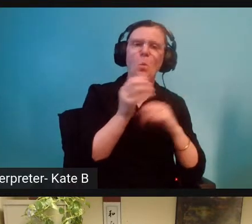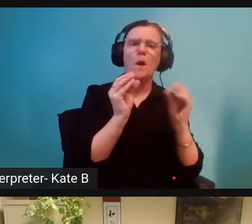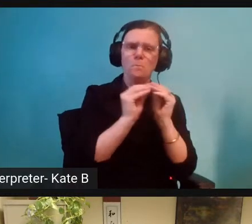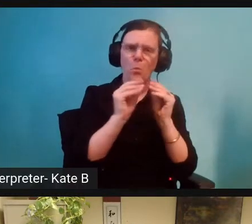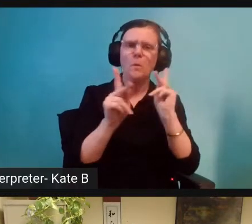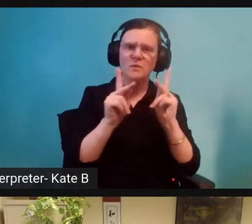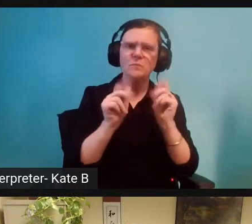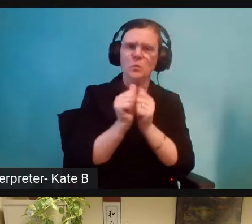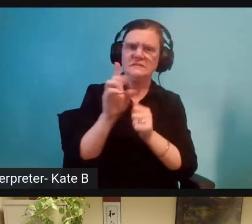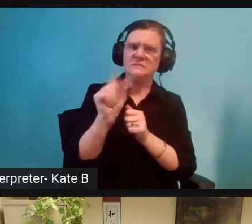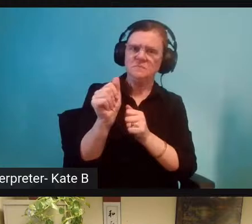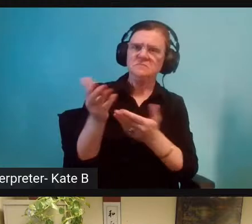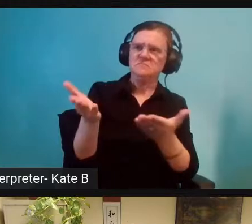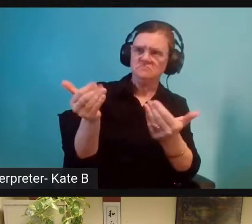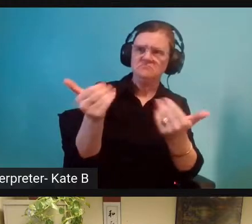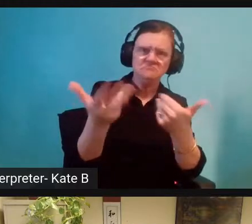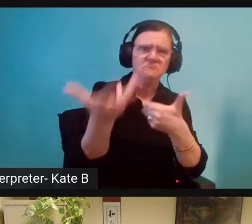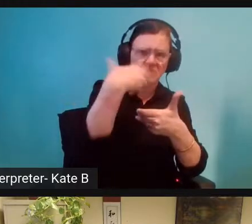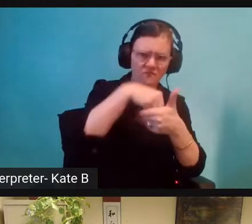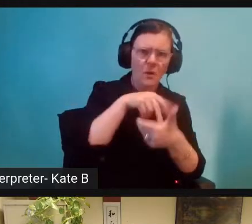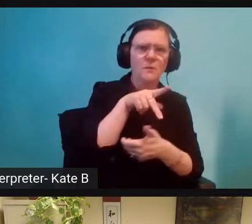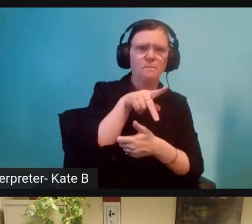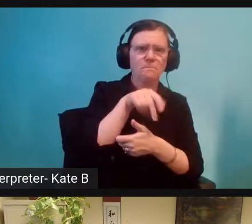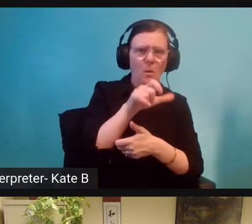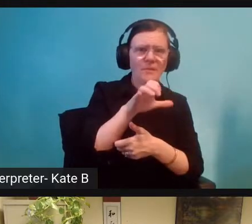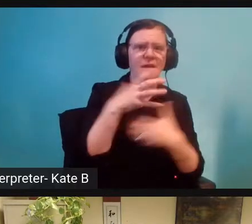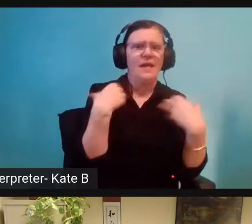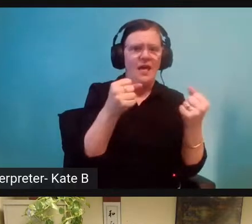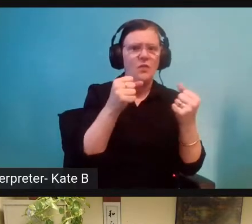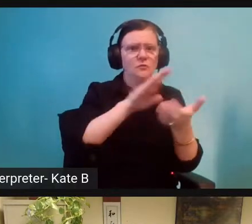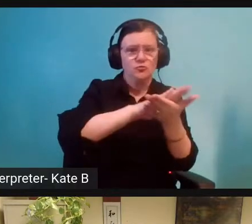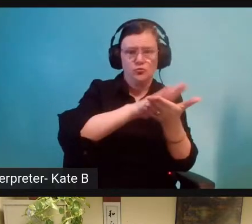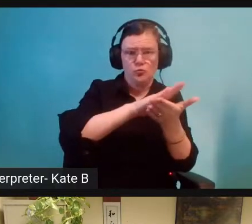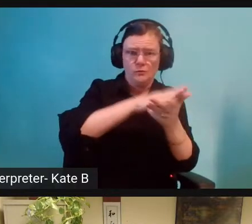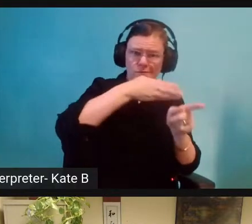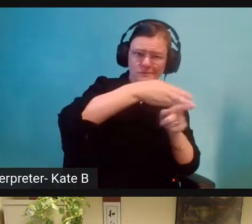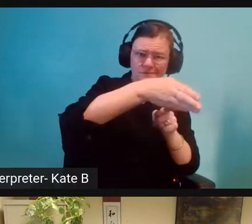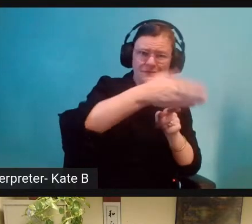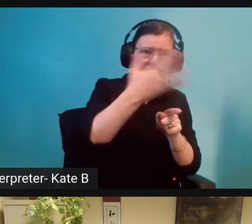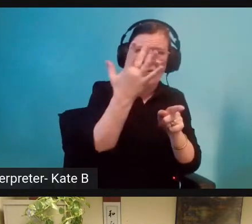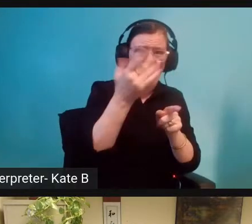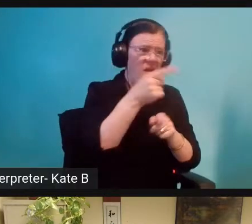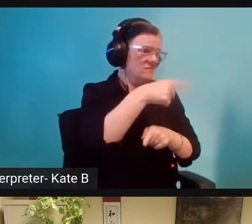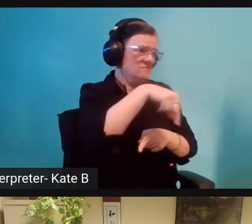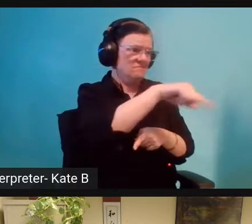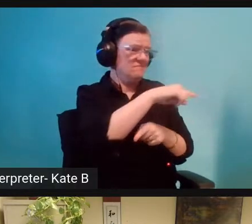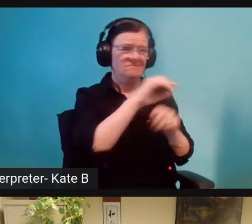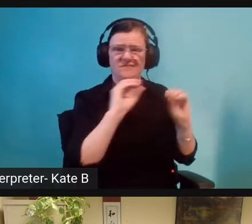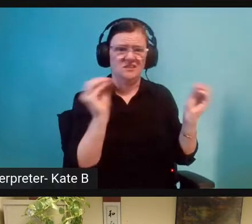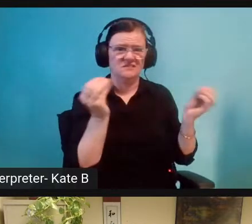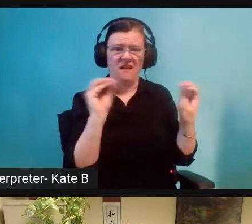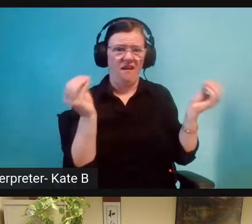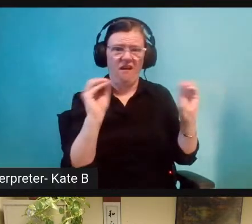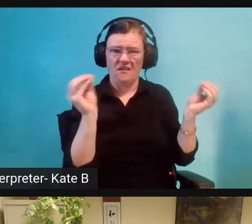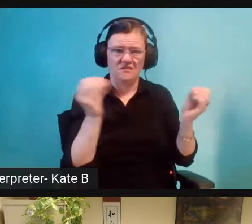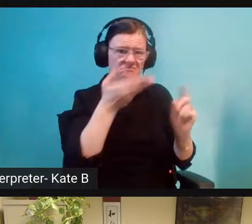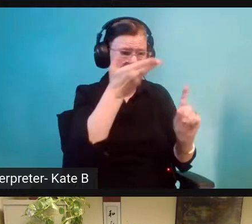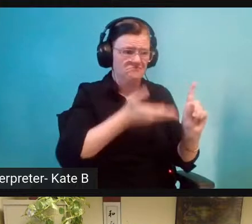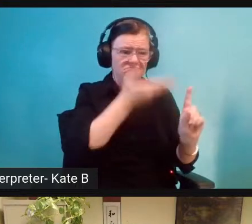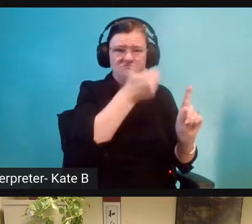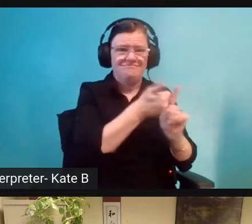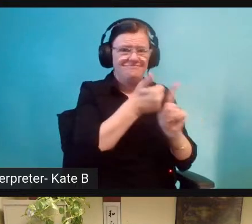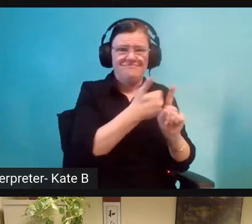disabled students into the School of Public Health because there weren't really people there at that point who were identifying as